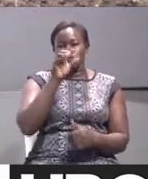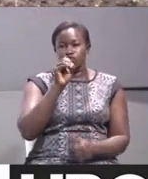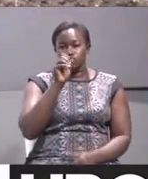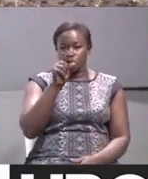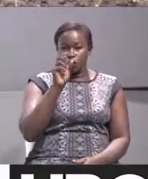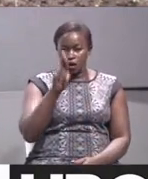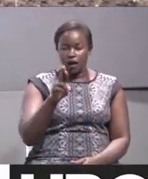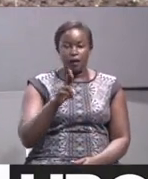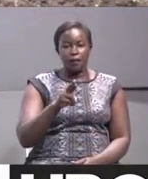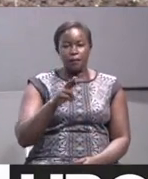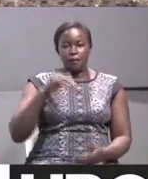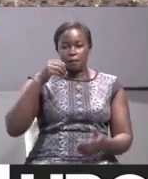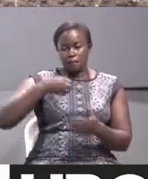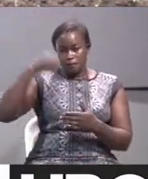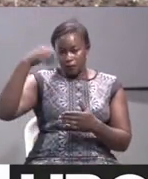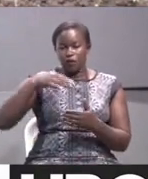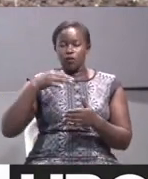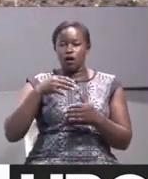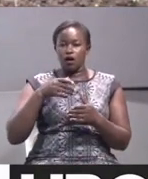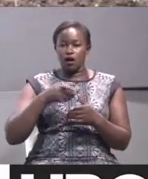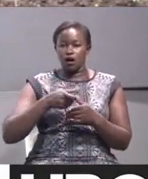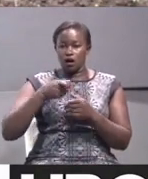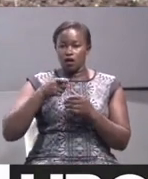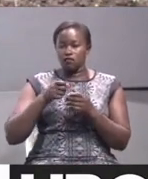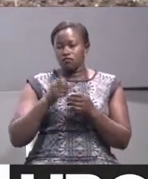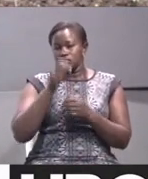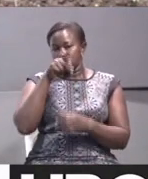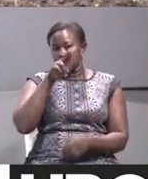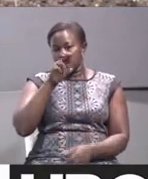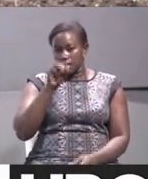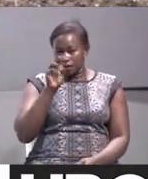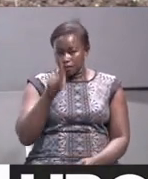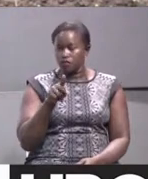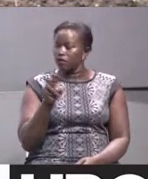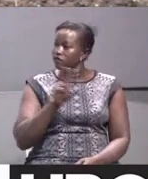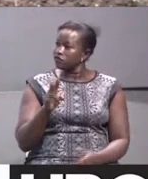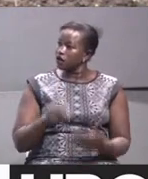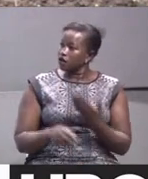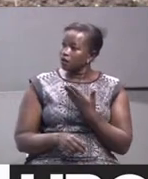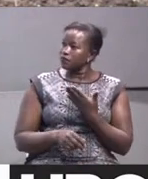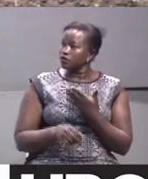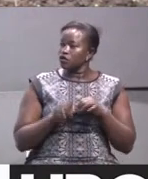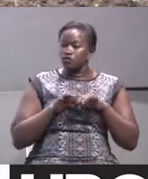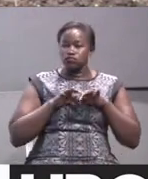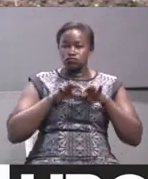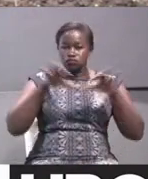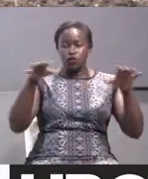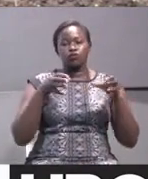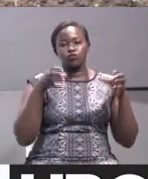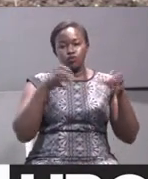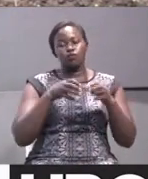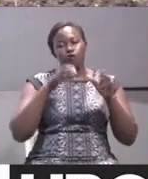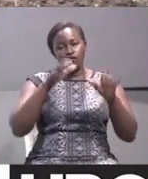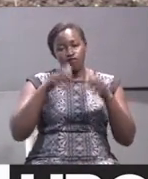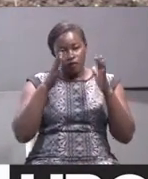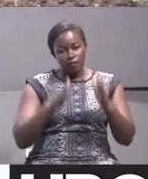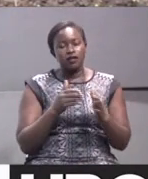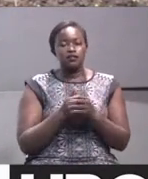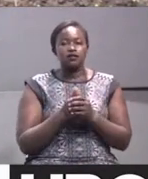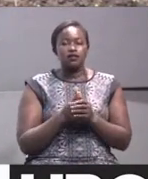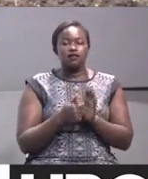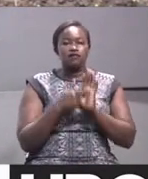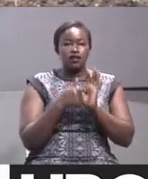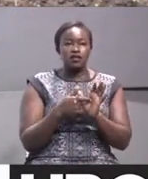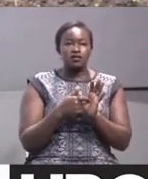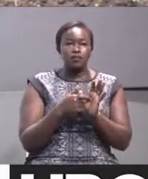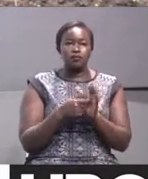pump station like this one behind me, built by Nexus Green, should supply a group of farmers. For example, the farm that